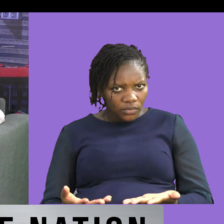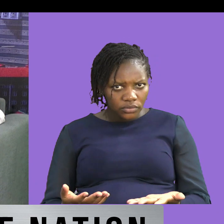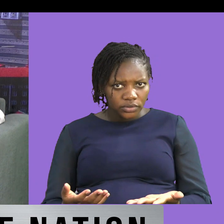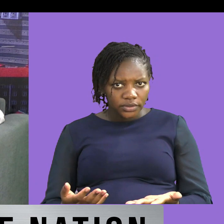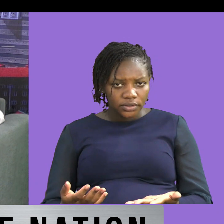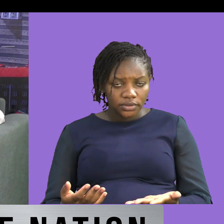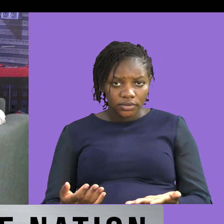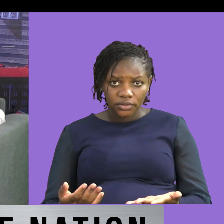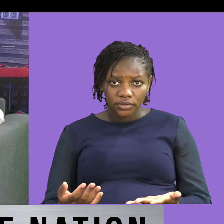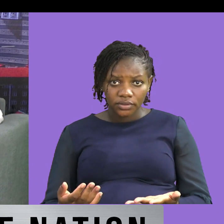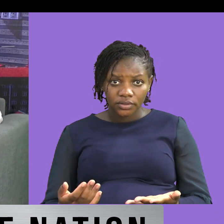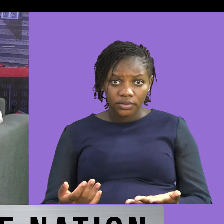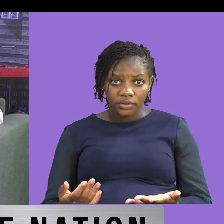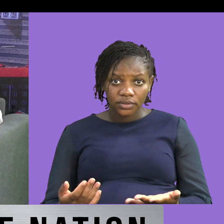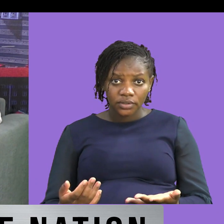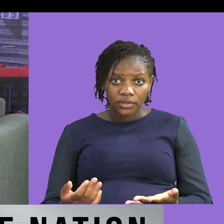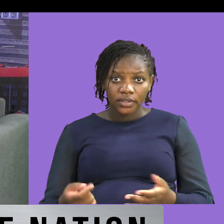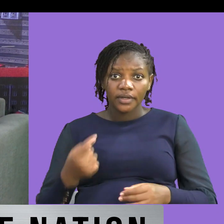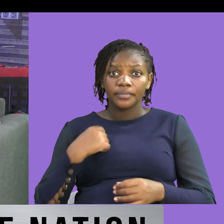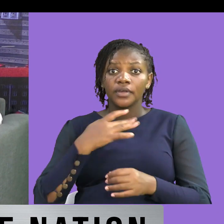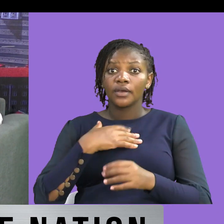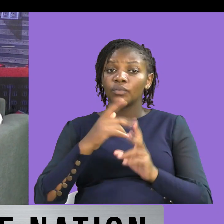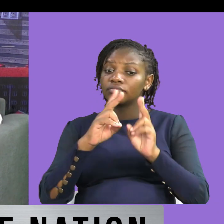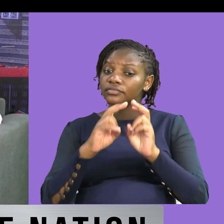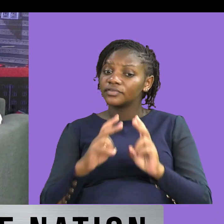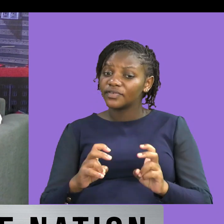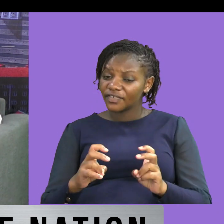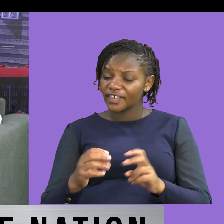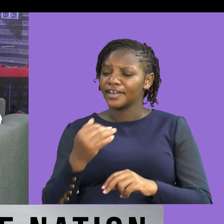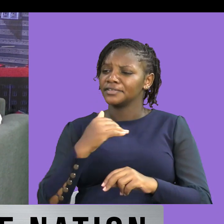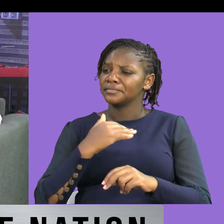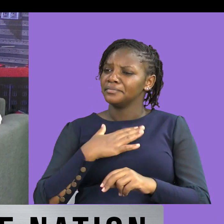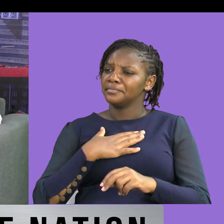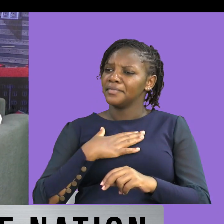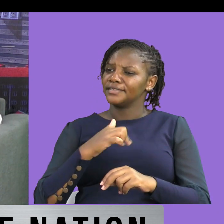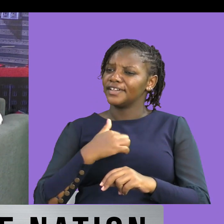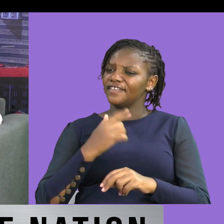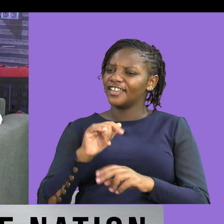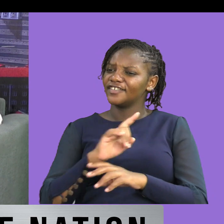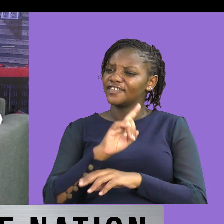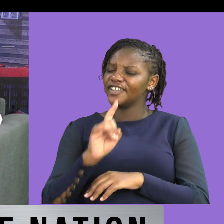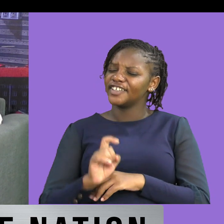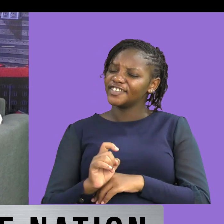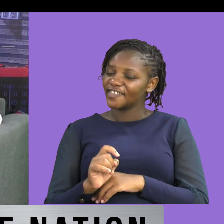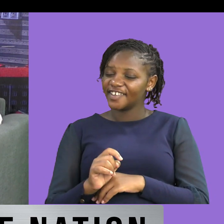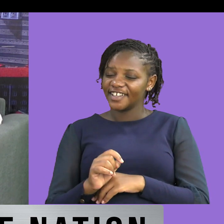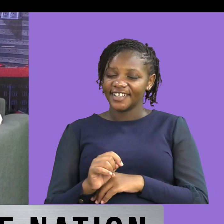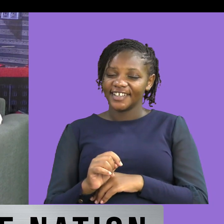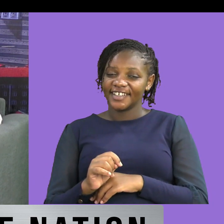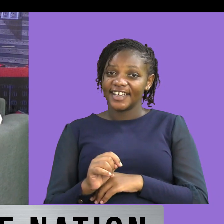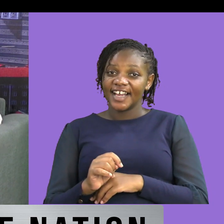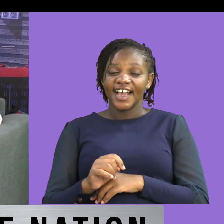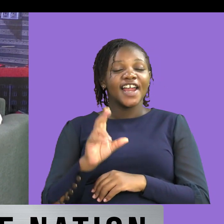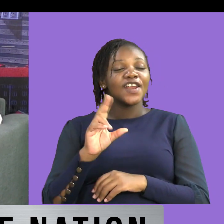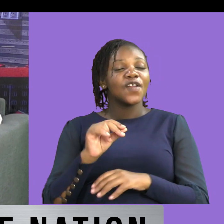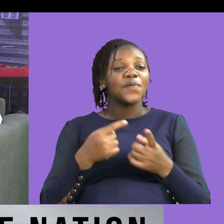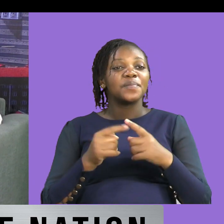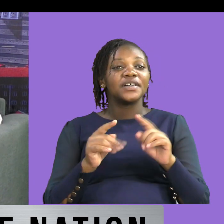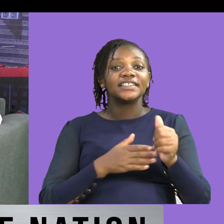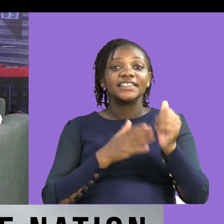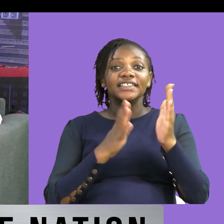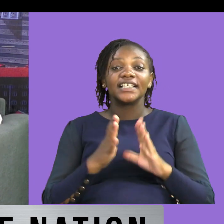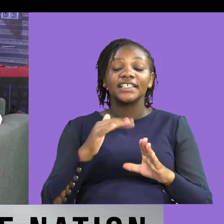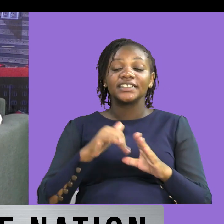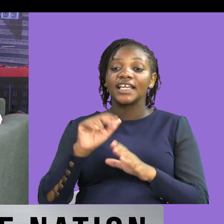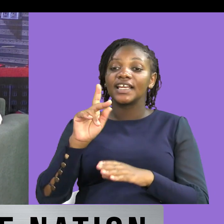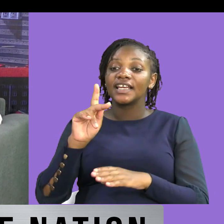spread across this. I'll have to do a study and ask myself what you're saying. No, that's surprising me. No, leaders in Kanu say that